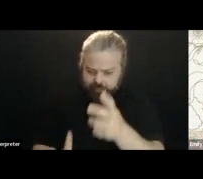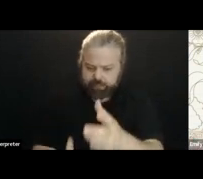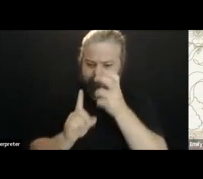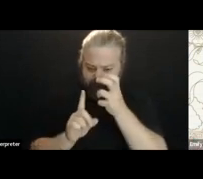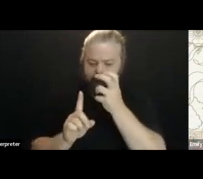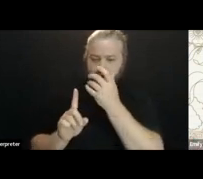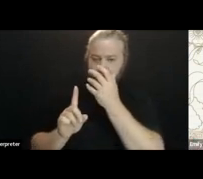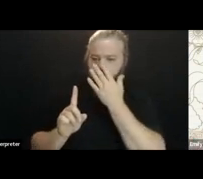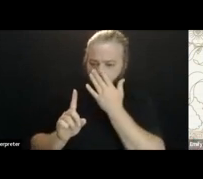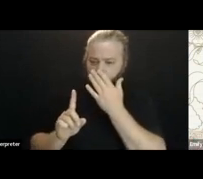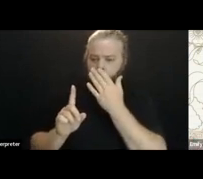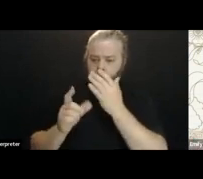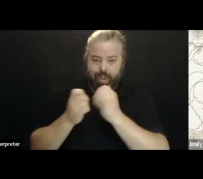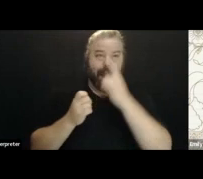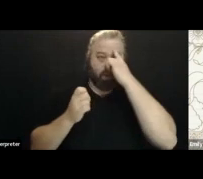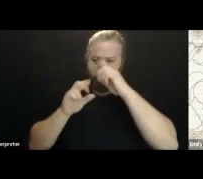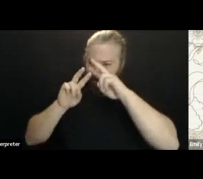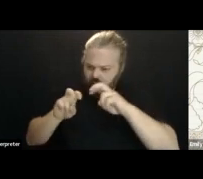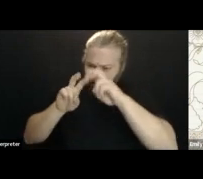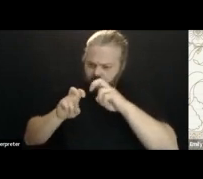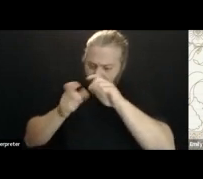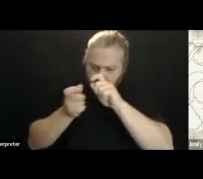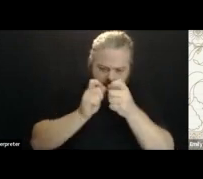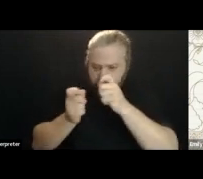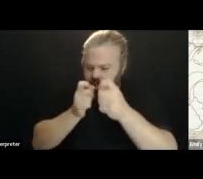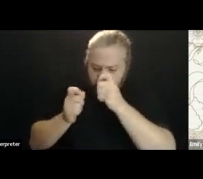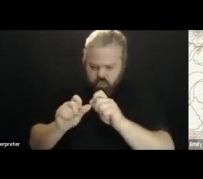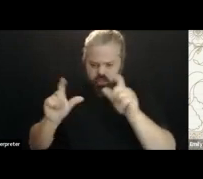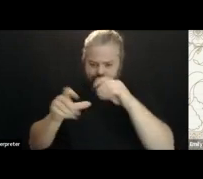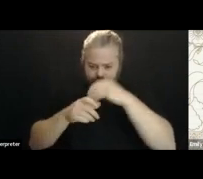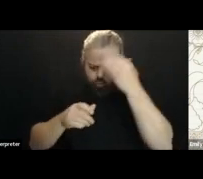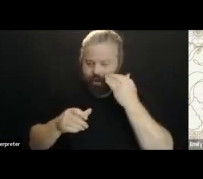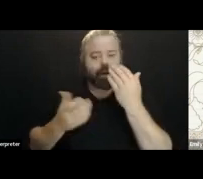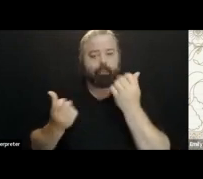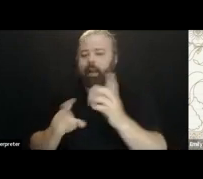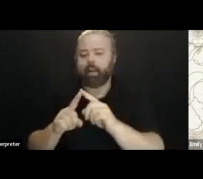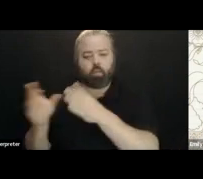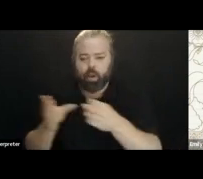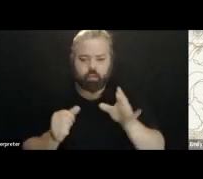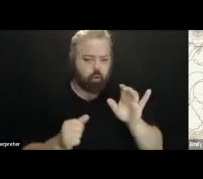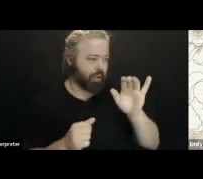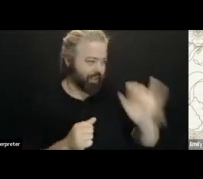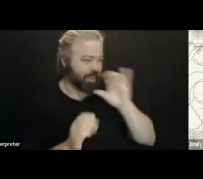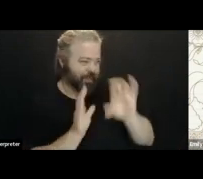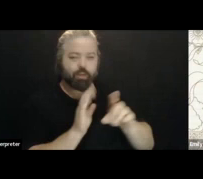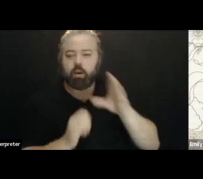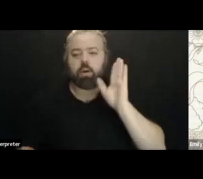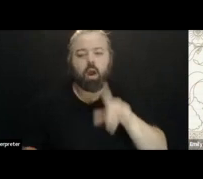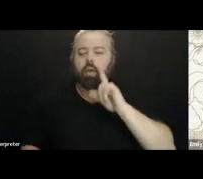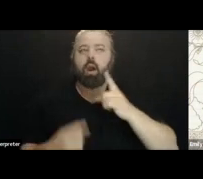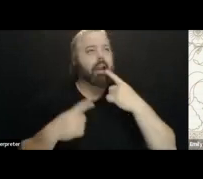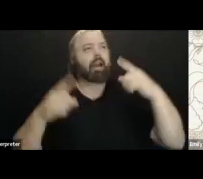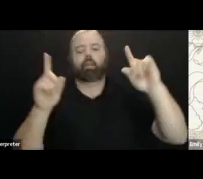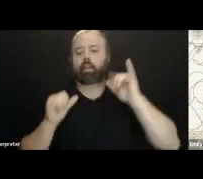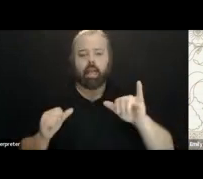different ways. I put this example on the screen. This is the infamous blue, black,